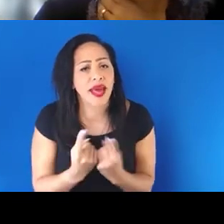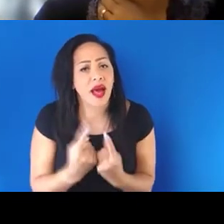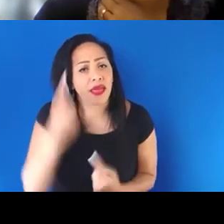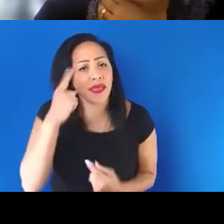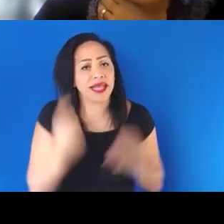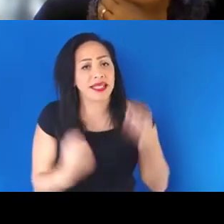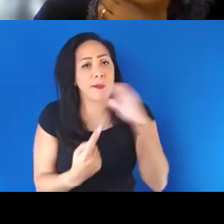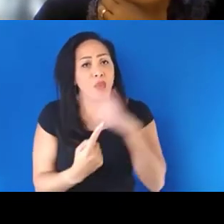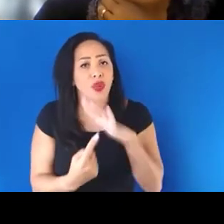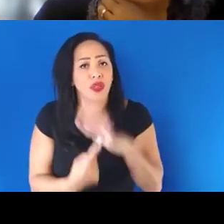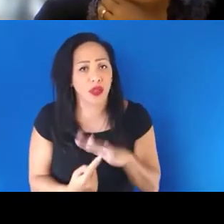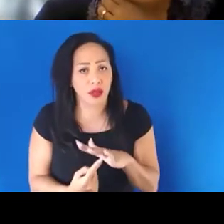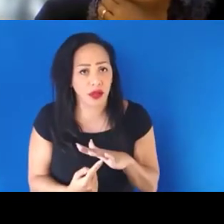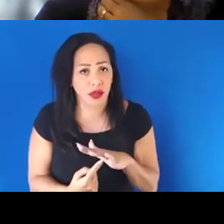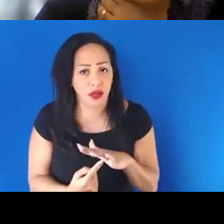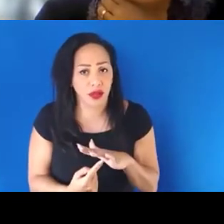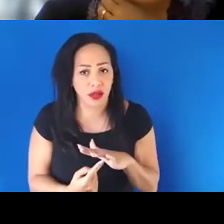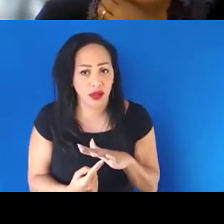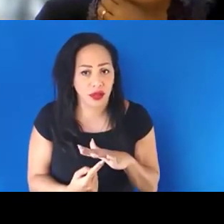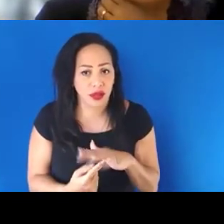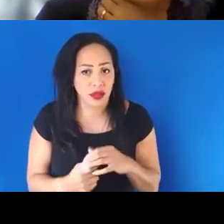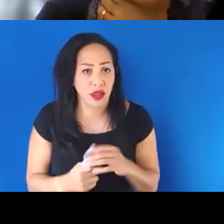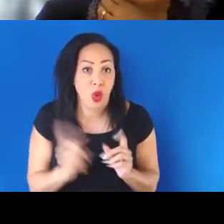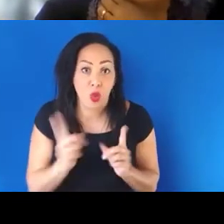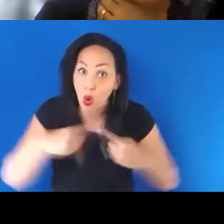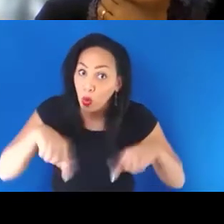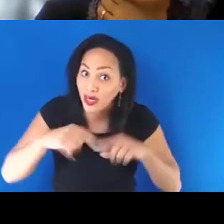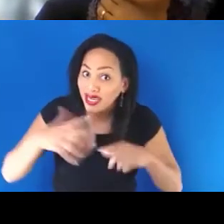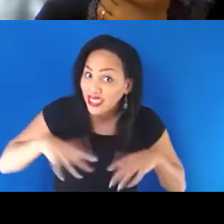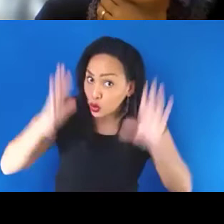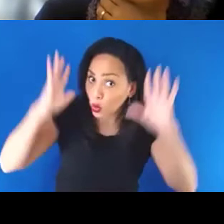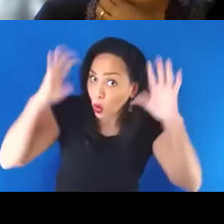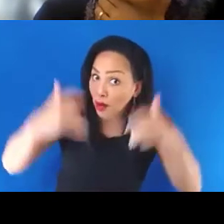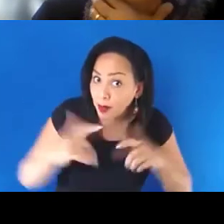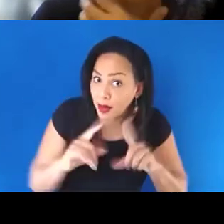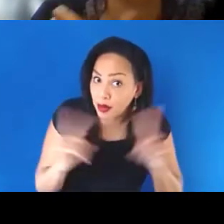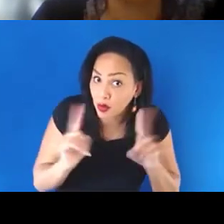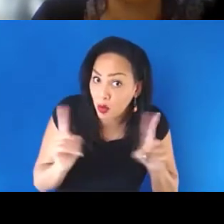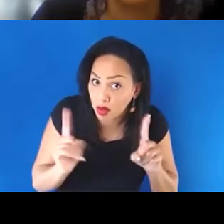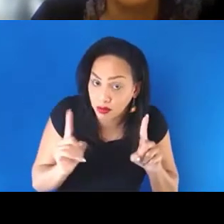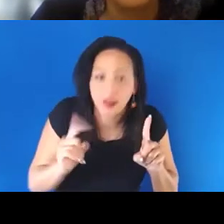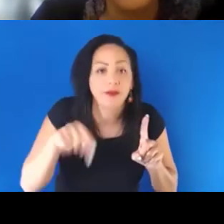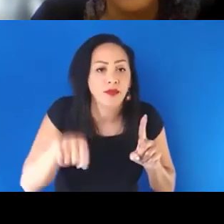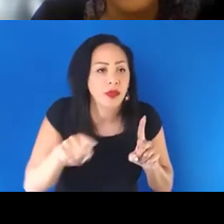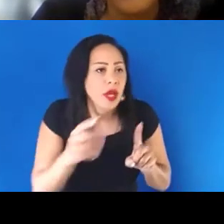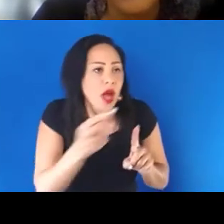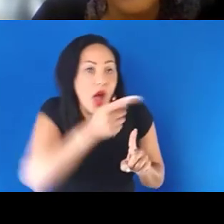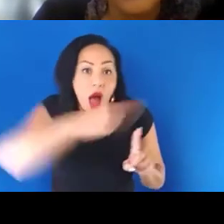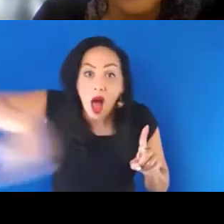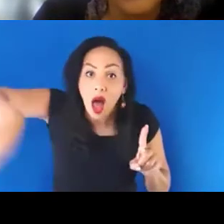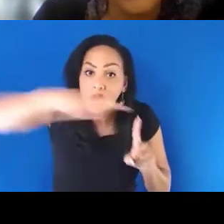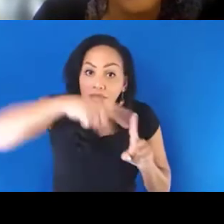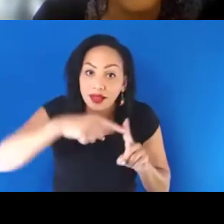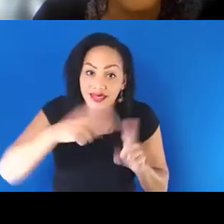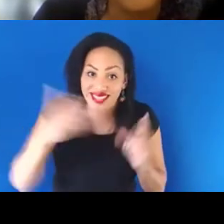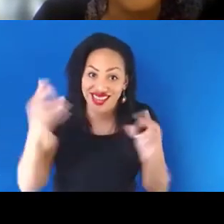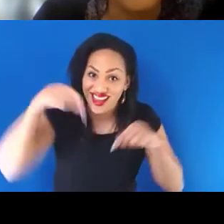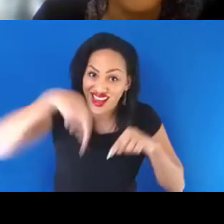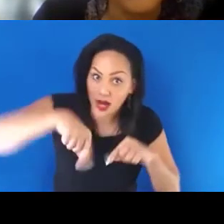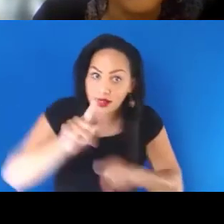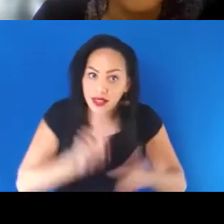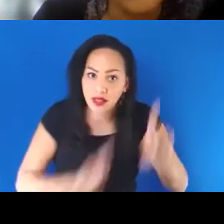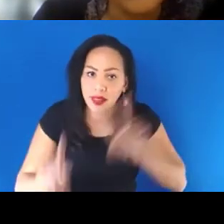many times those of us who are here in this meeting, by somehow being representative of